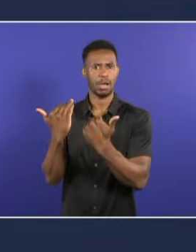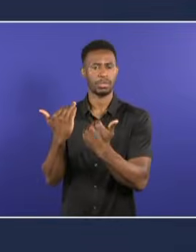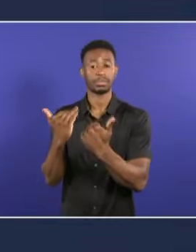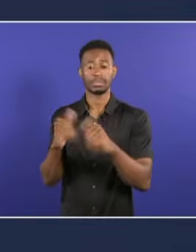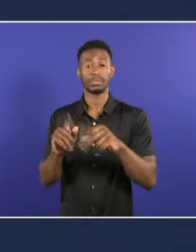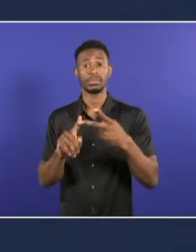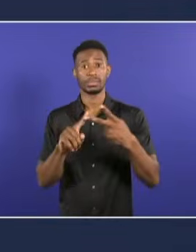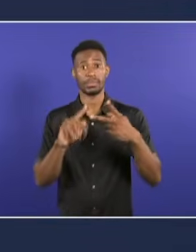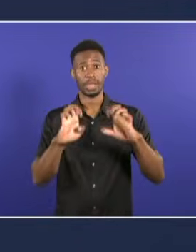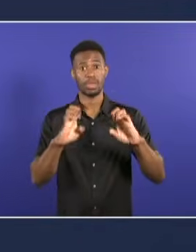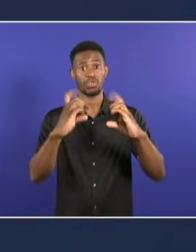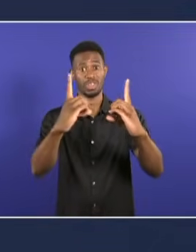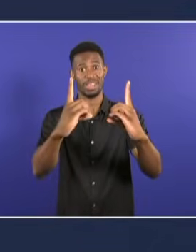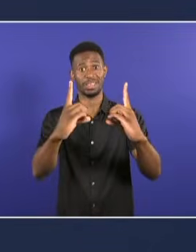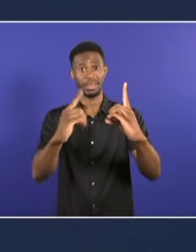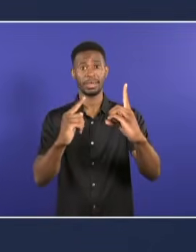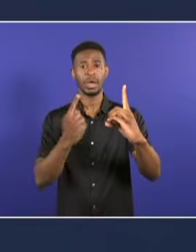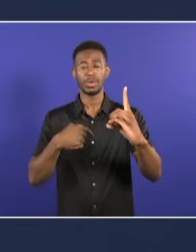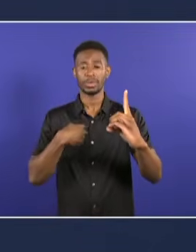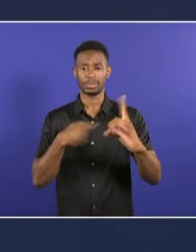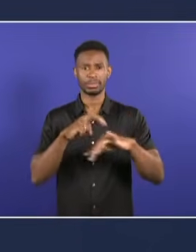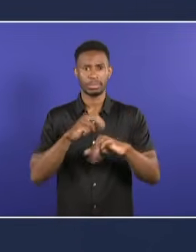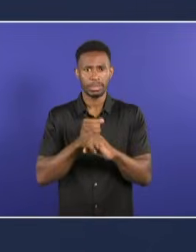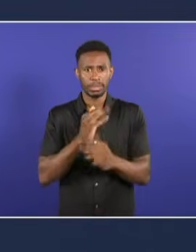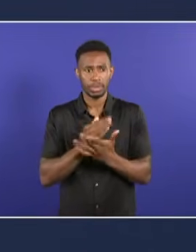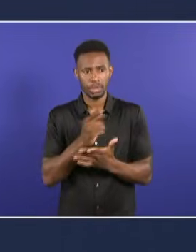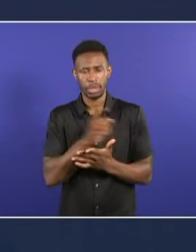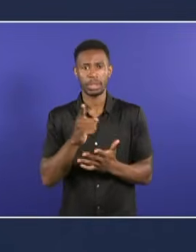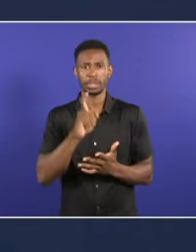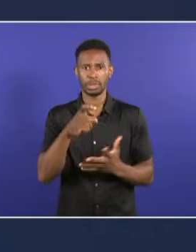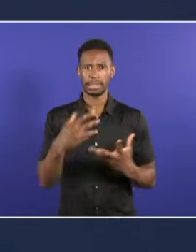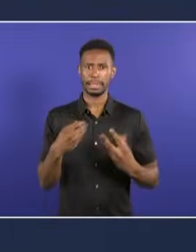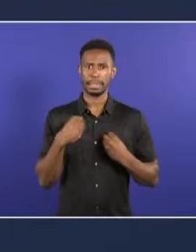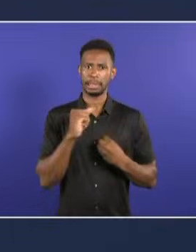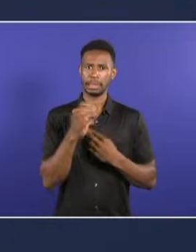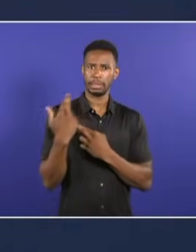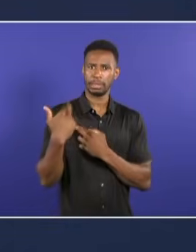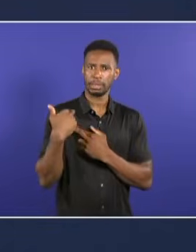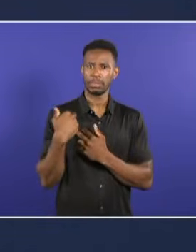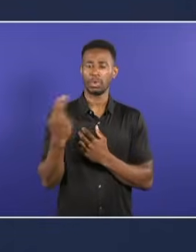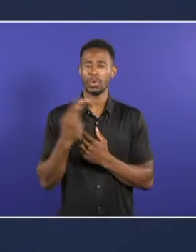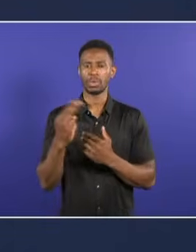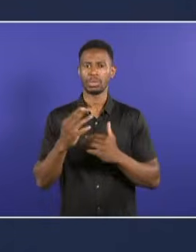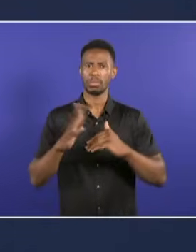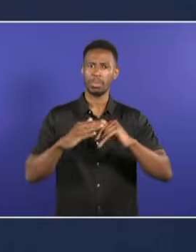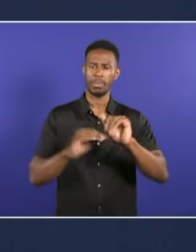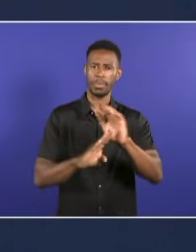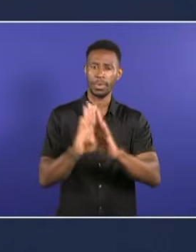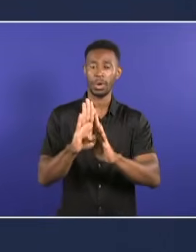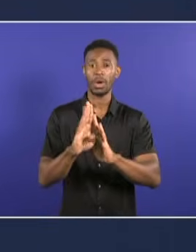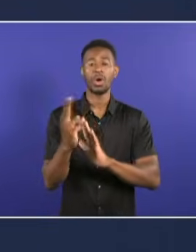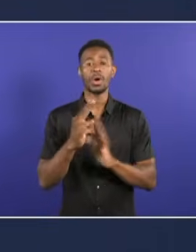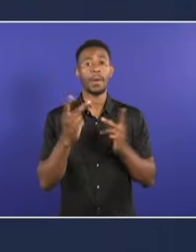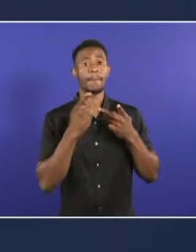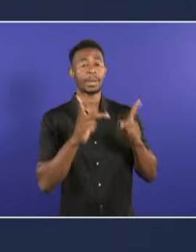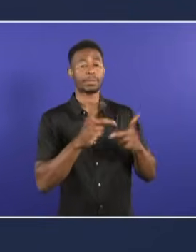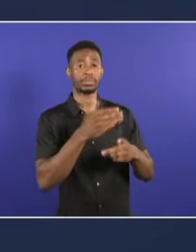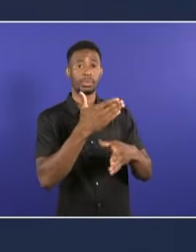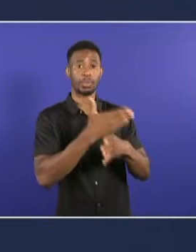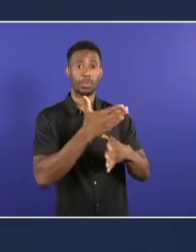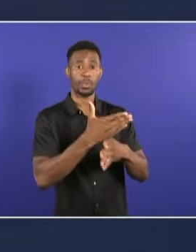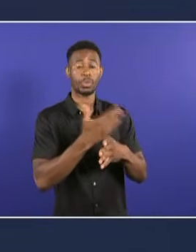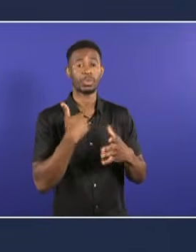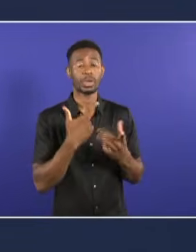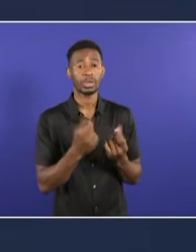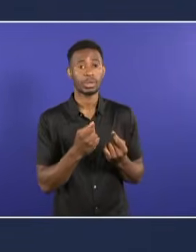restoring accountability and raising standards. In public works, we're on unlocking investments and putting public assets to work.